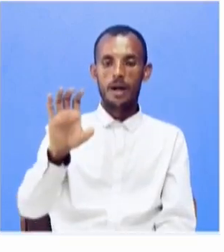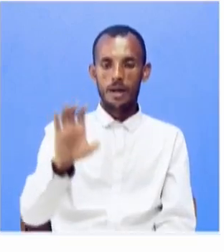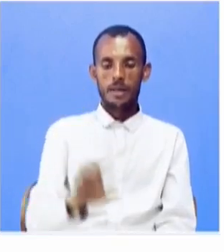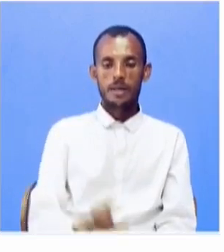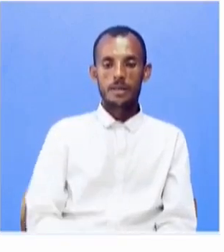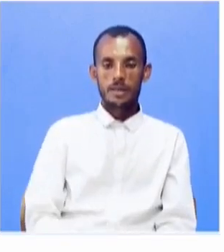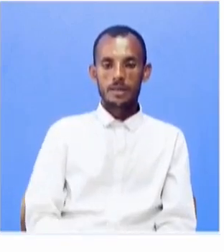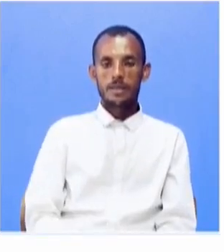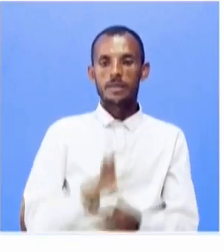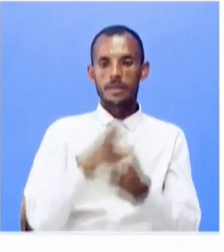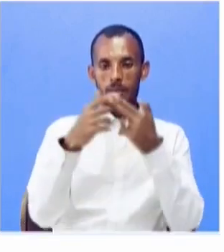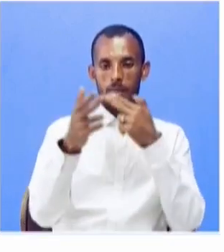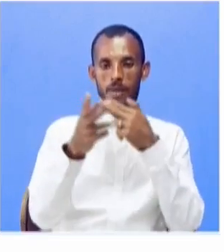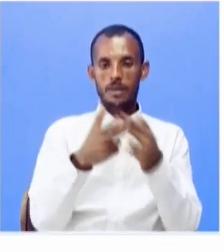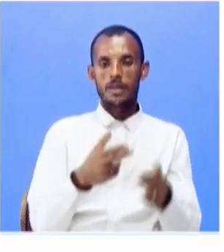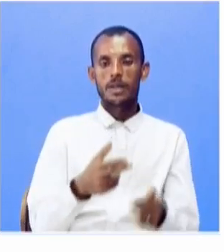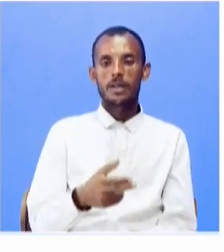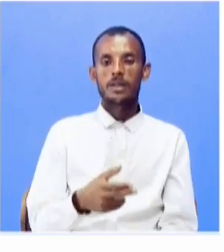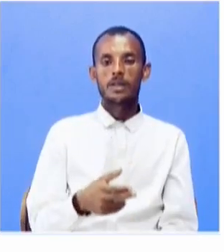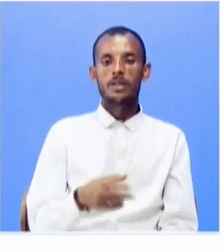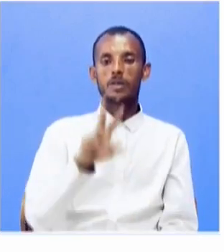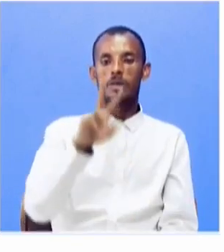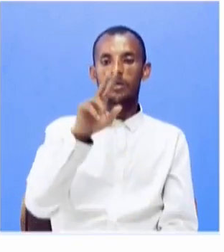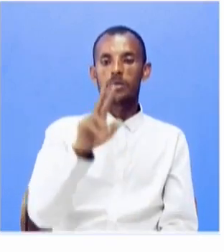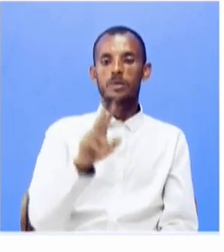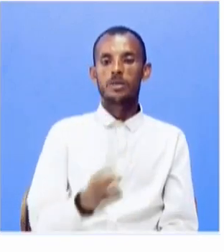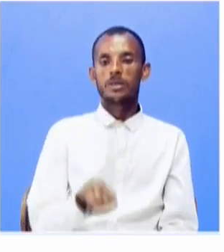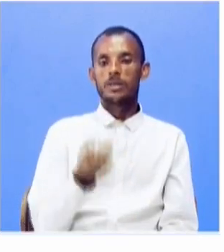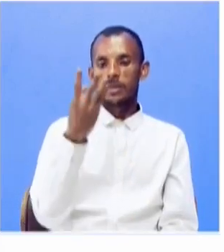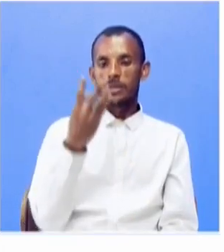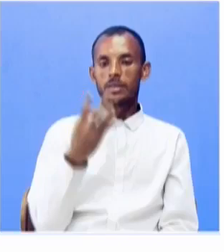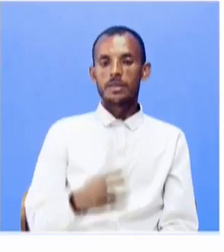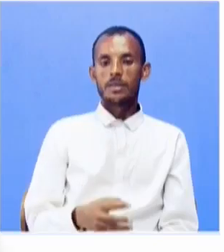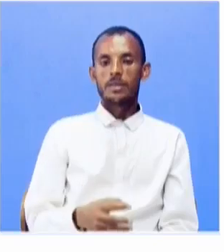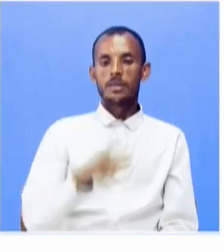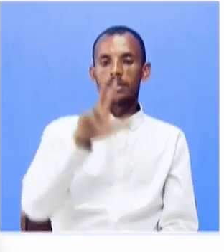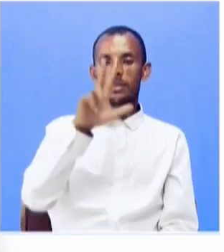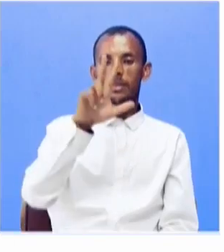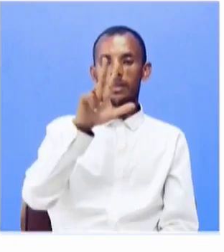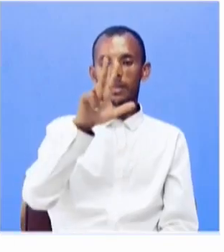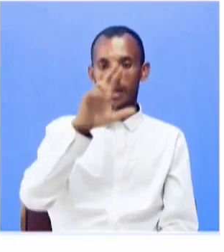times the difference of the two will be this